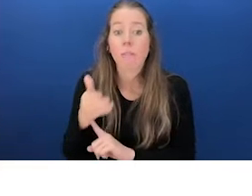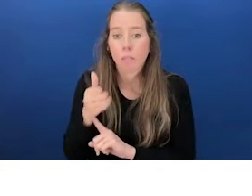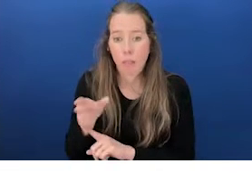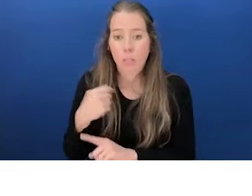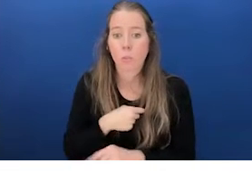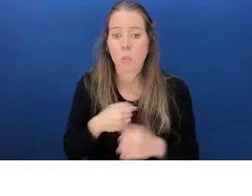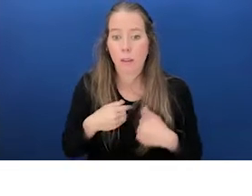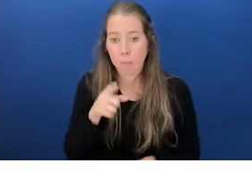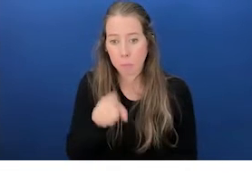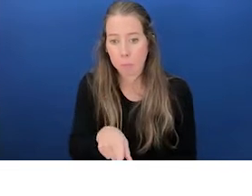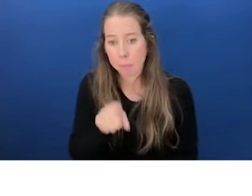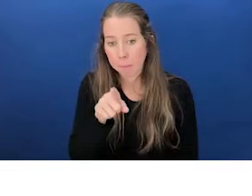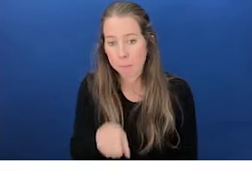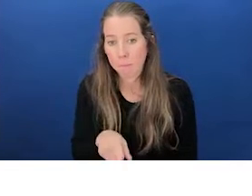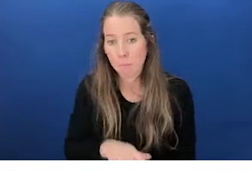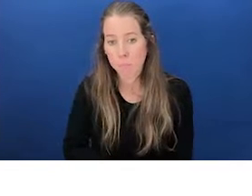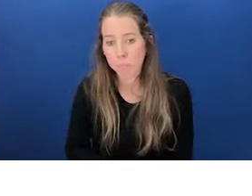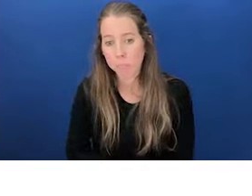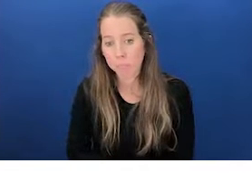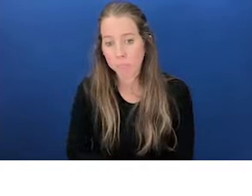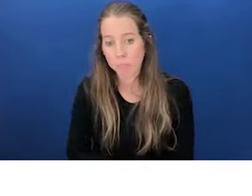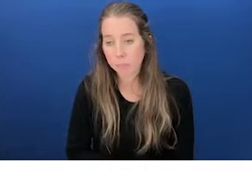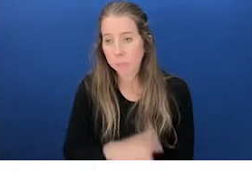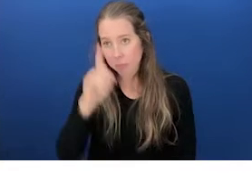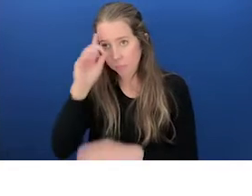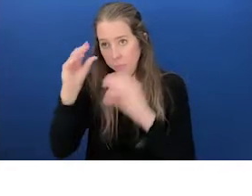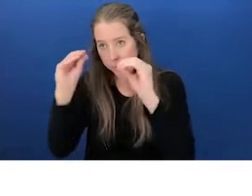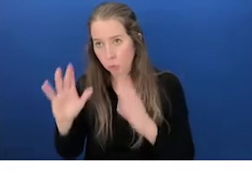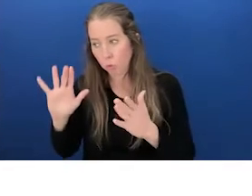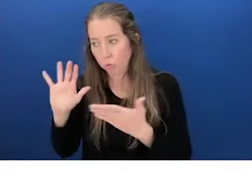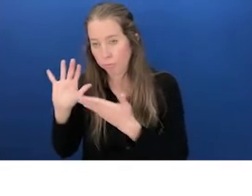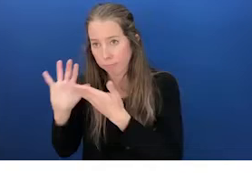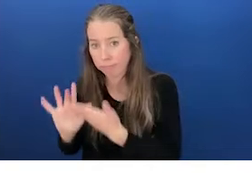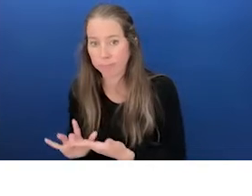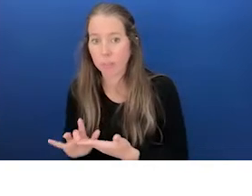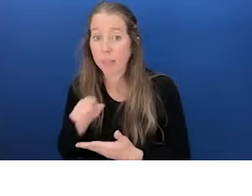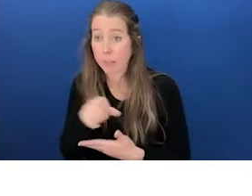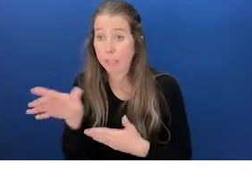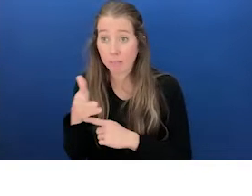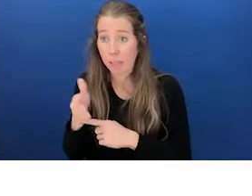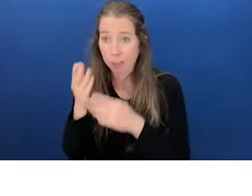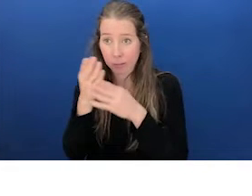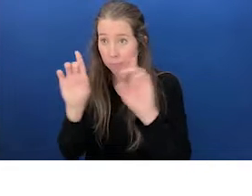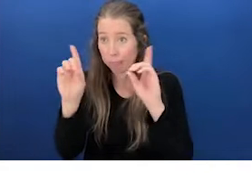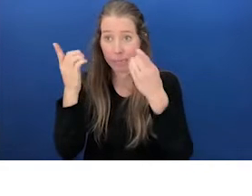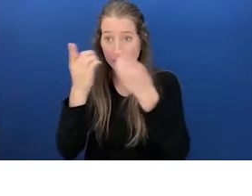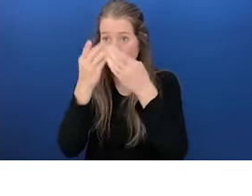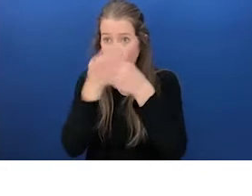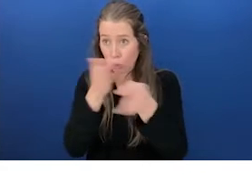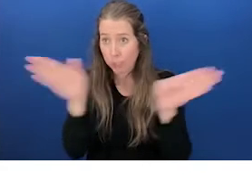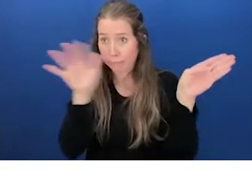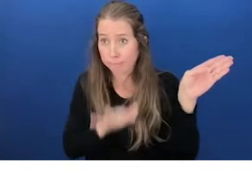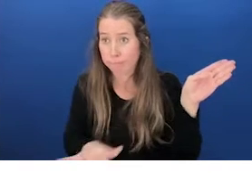have available for instructors. These flags are district-wide. So for a Fresno City